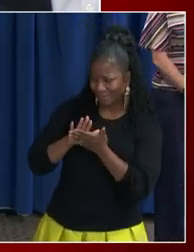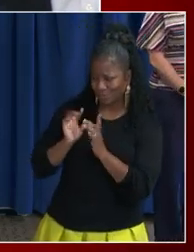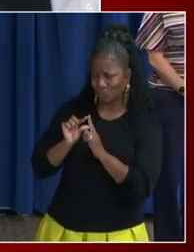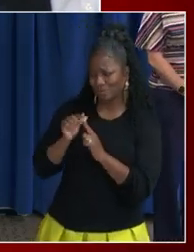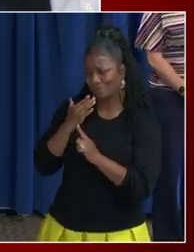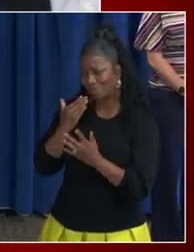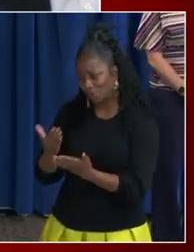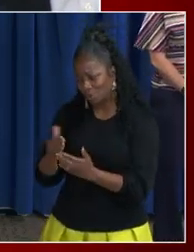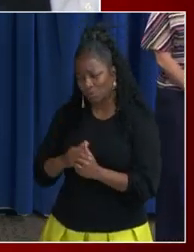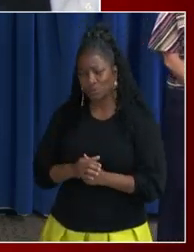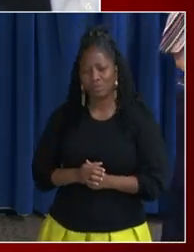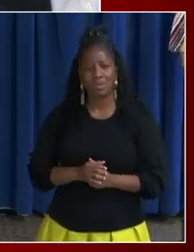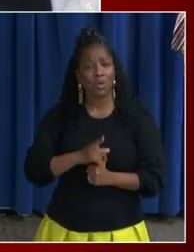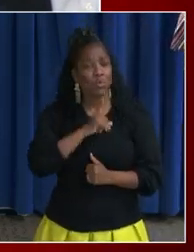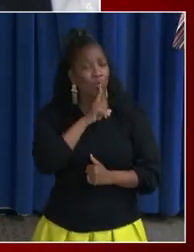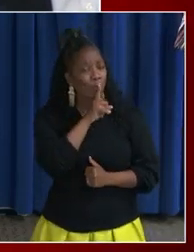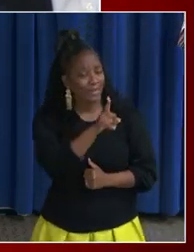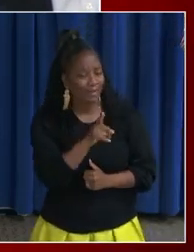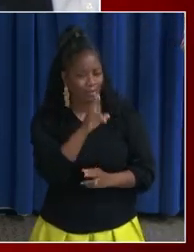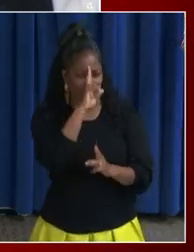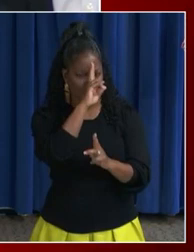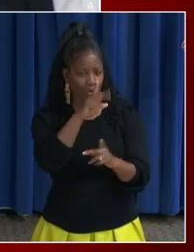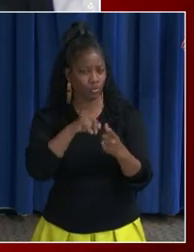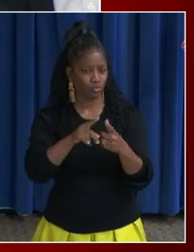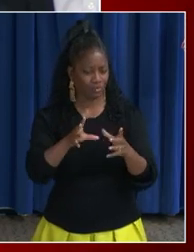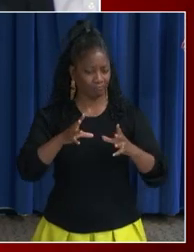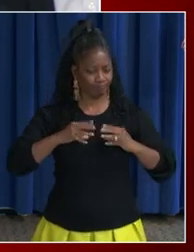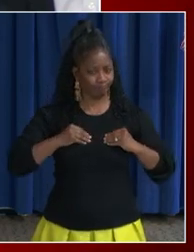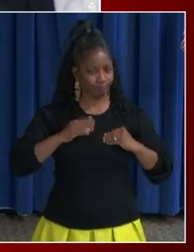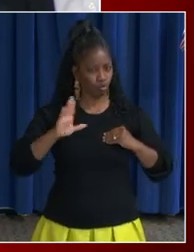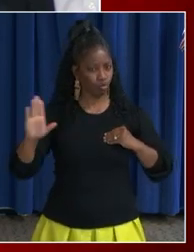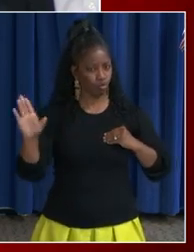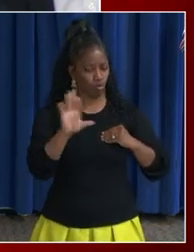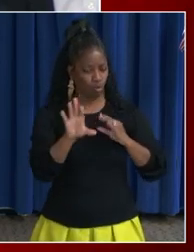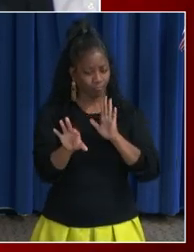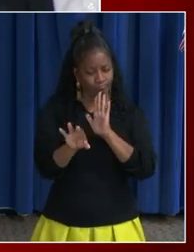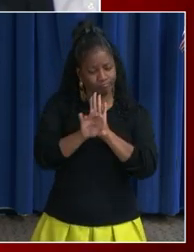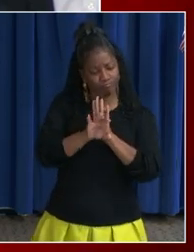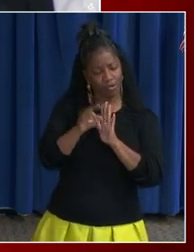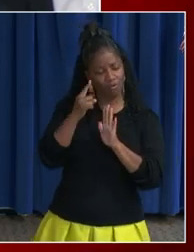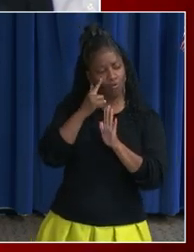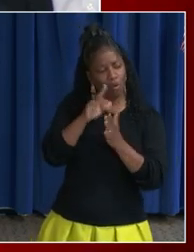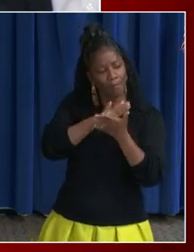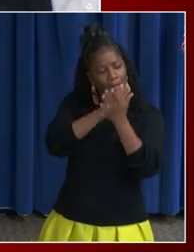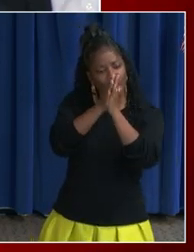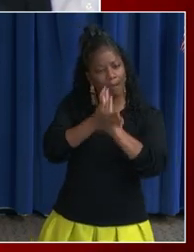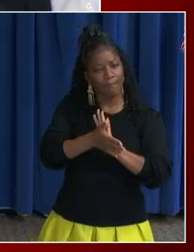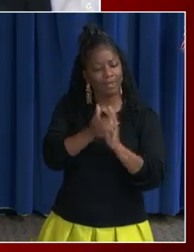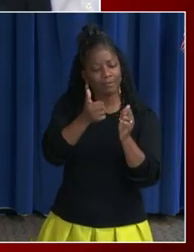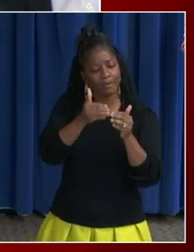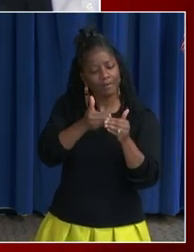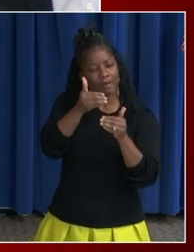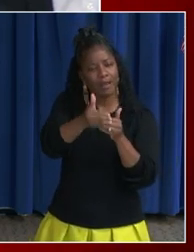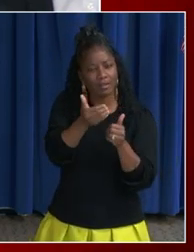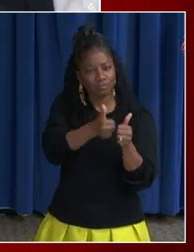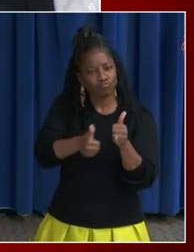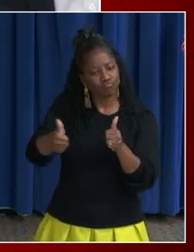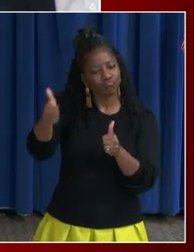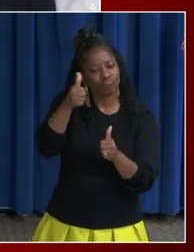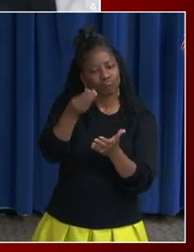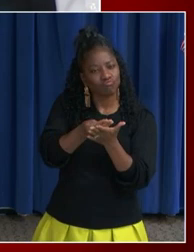am truly honored to receive your nomination as the next Chief Financial Officer of the District of Columbia. I look